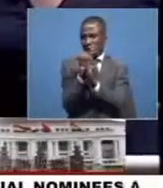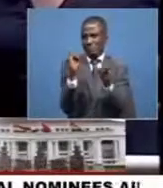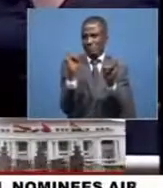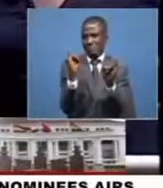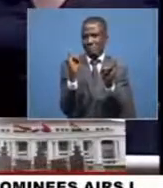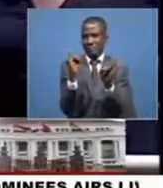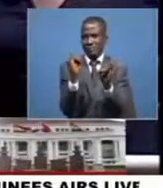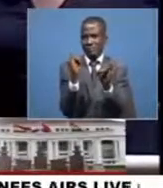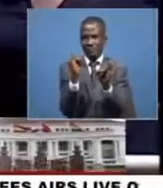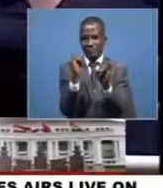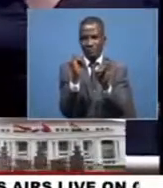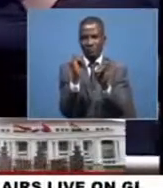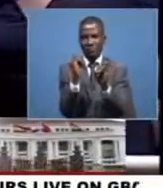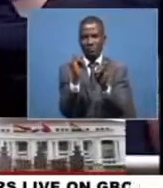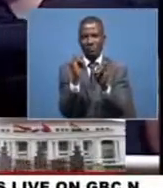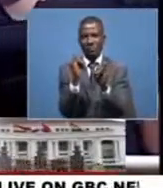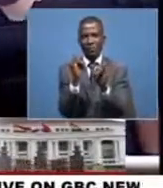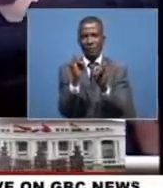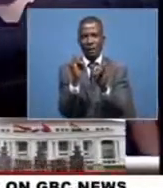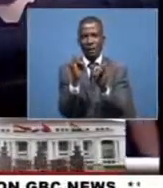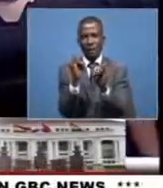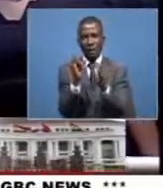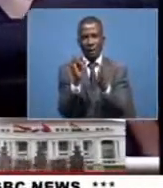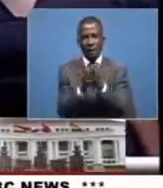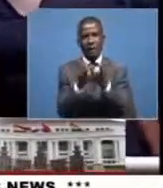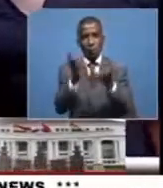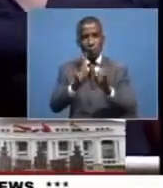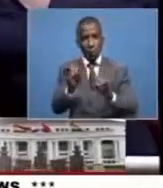the respondent's witness. Is that what you sought to do?